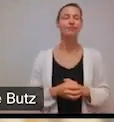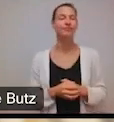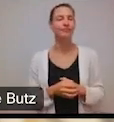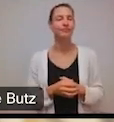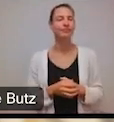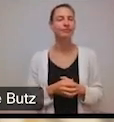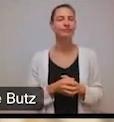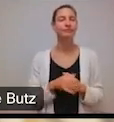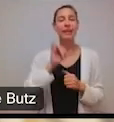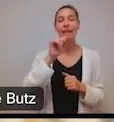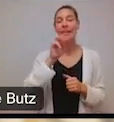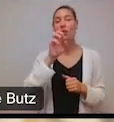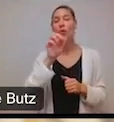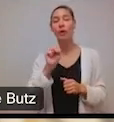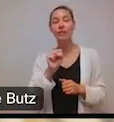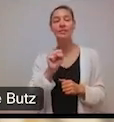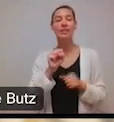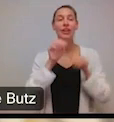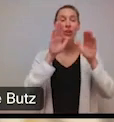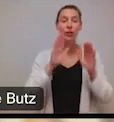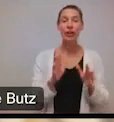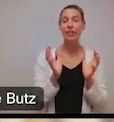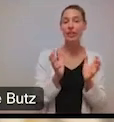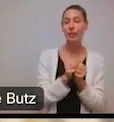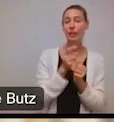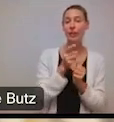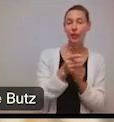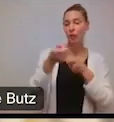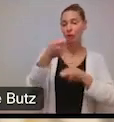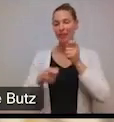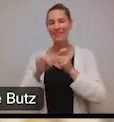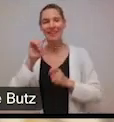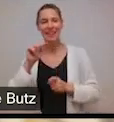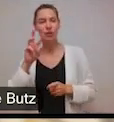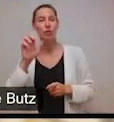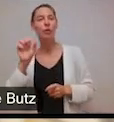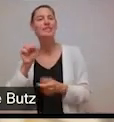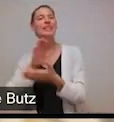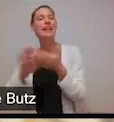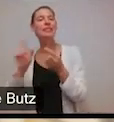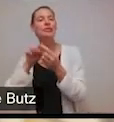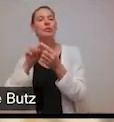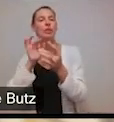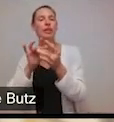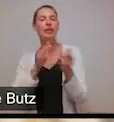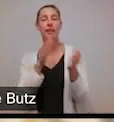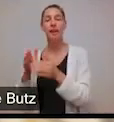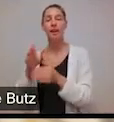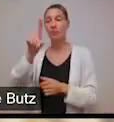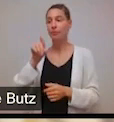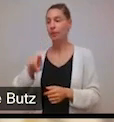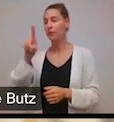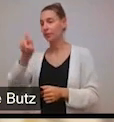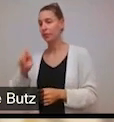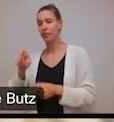Instead of, it was great chatting with you, it was nice to connect. And instead of 2 exclamation marks, I put a